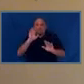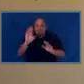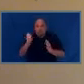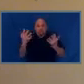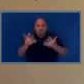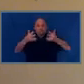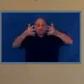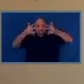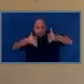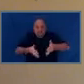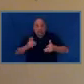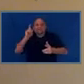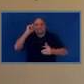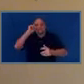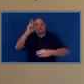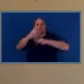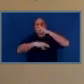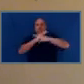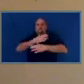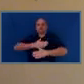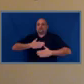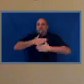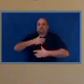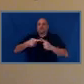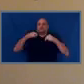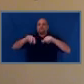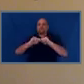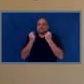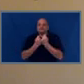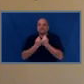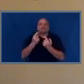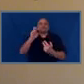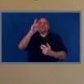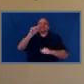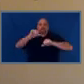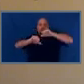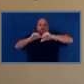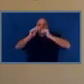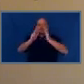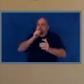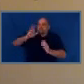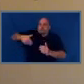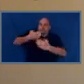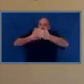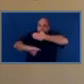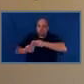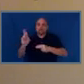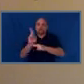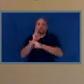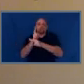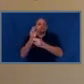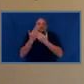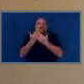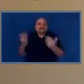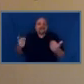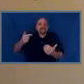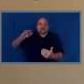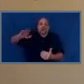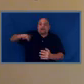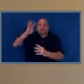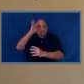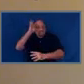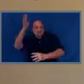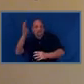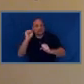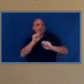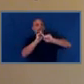the world can enjoy, that scientists not yet born using instrumentation not yet invented can answer questions that we don't know how to